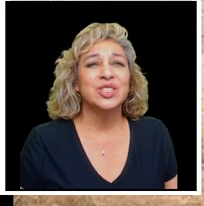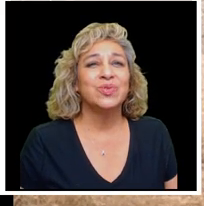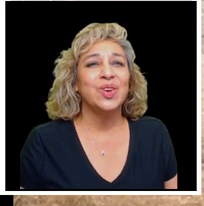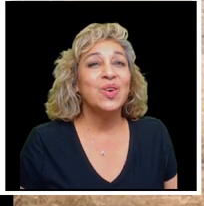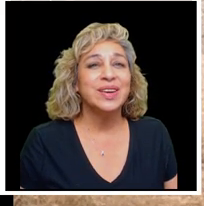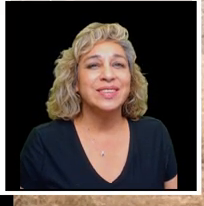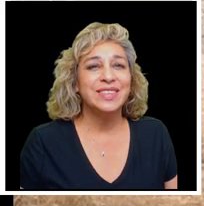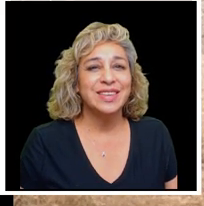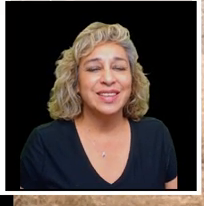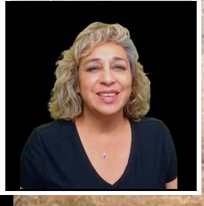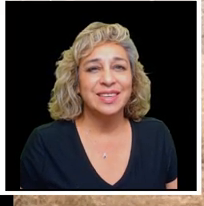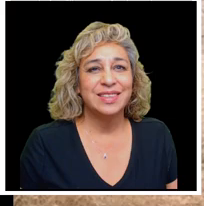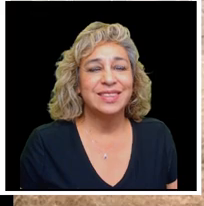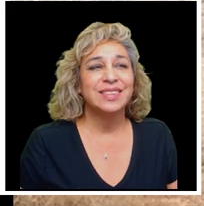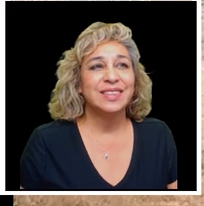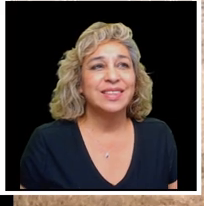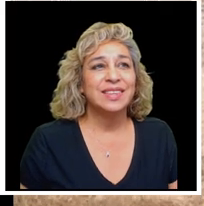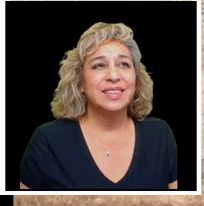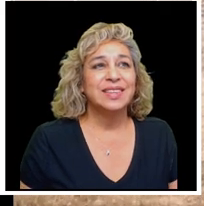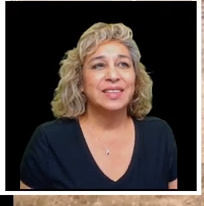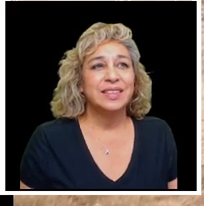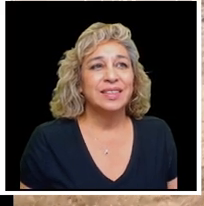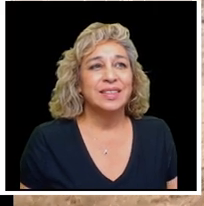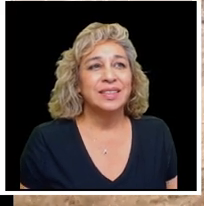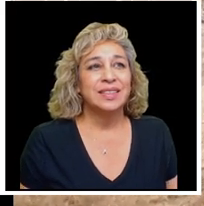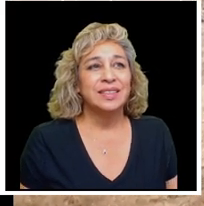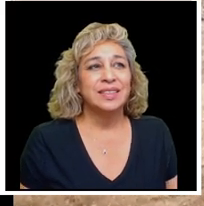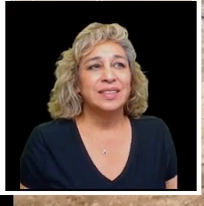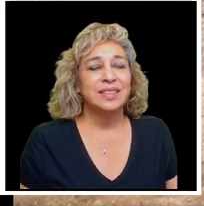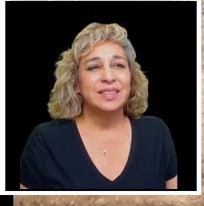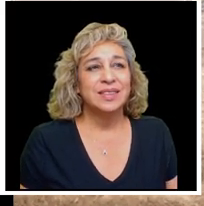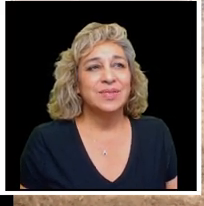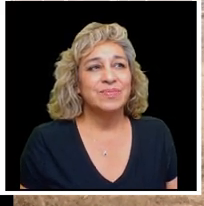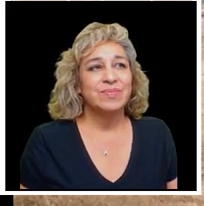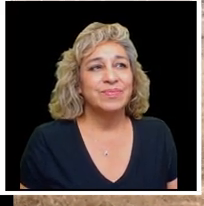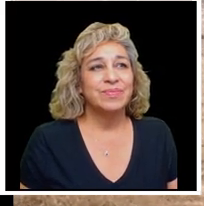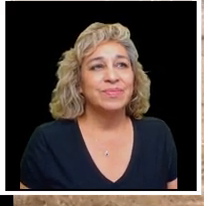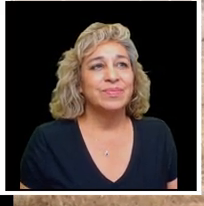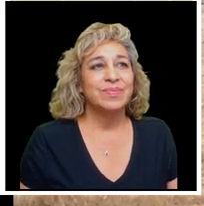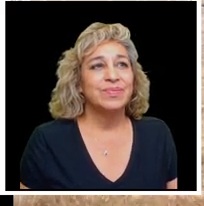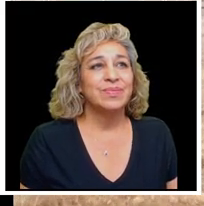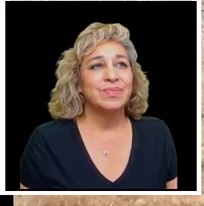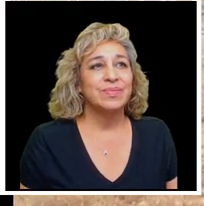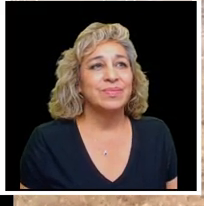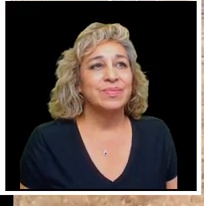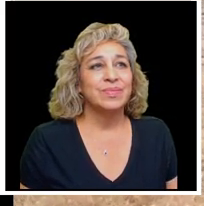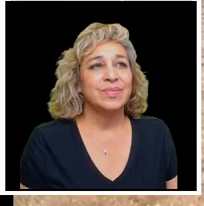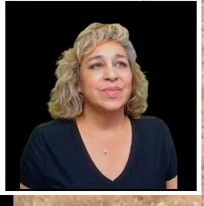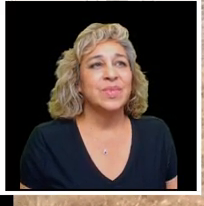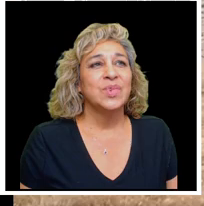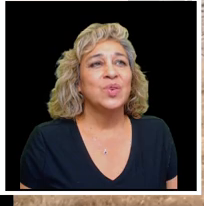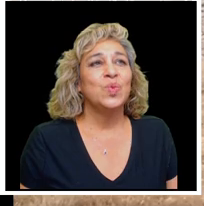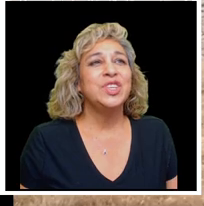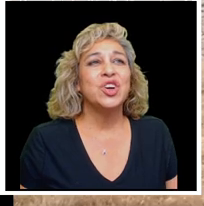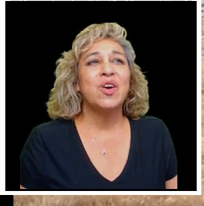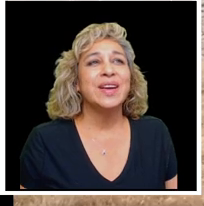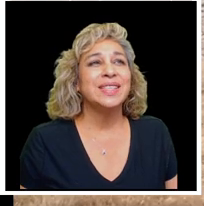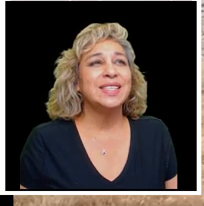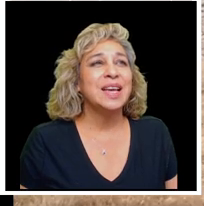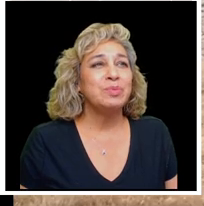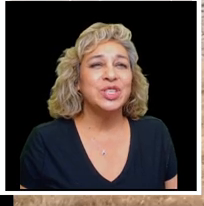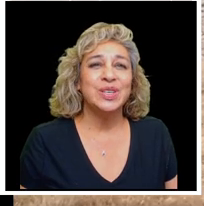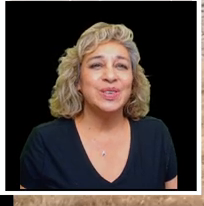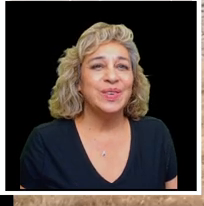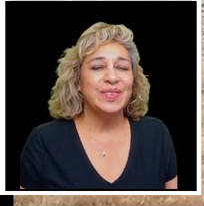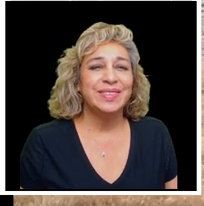cultures flourished give some exception analyst which are